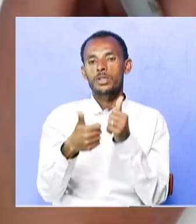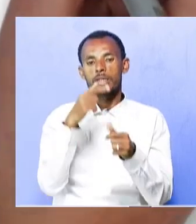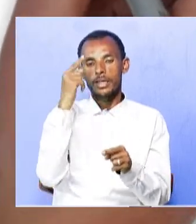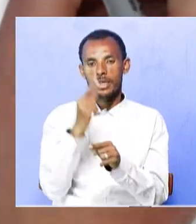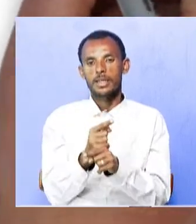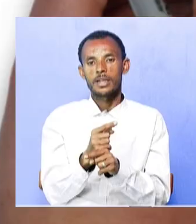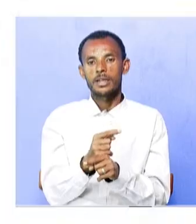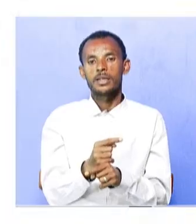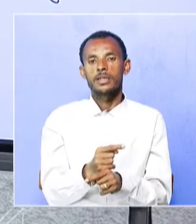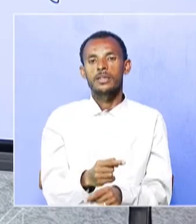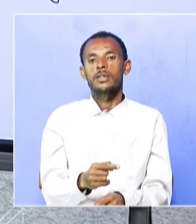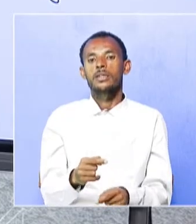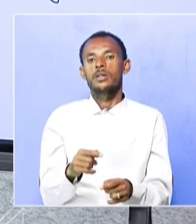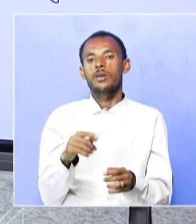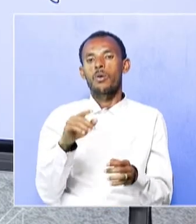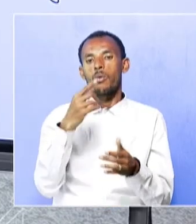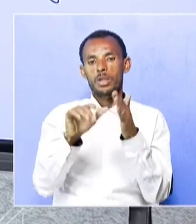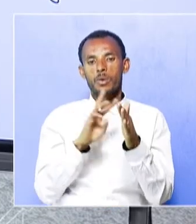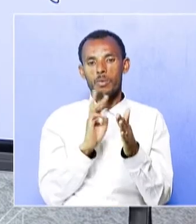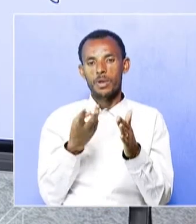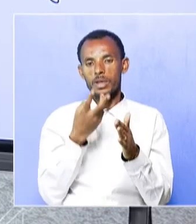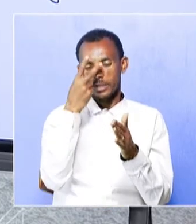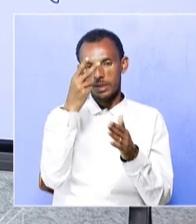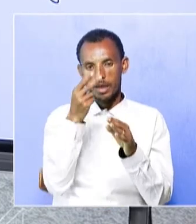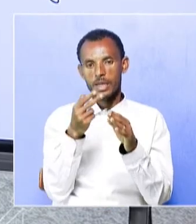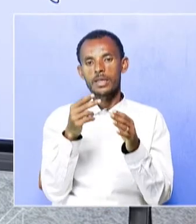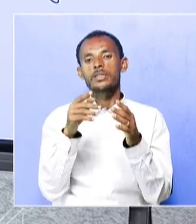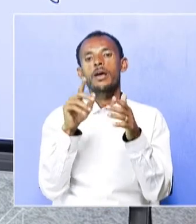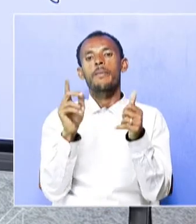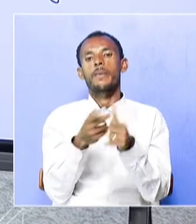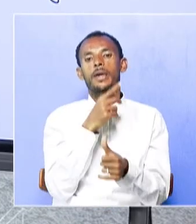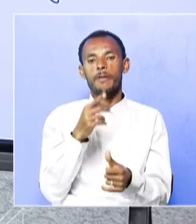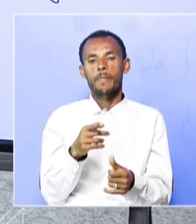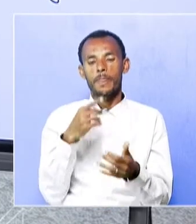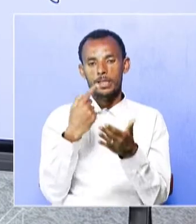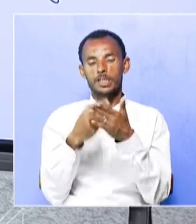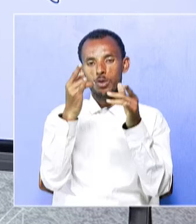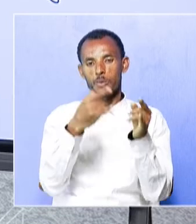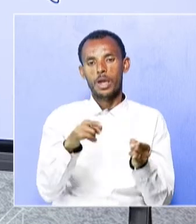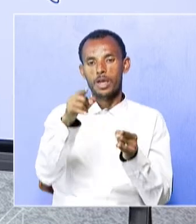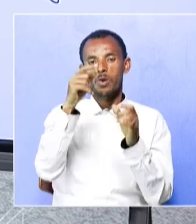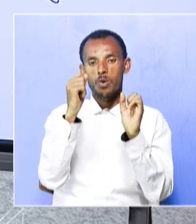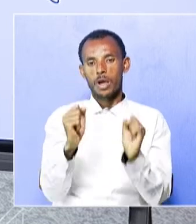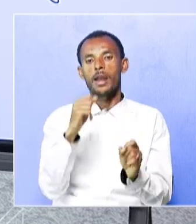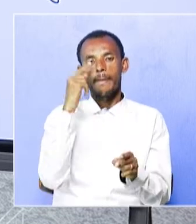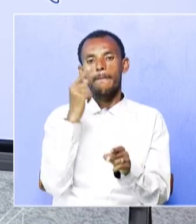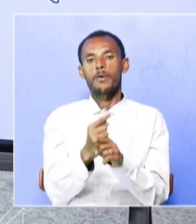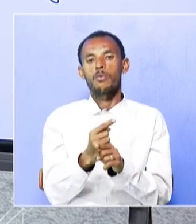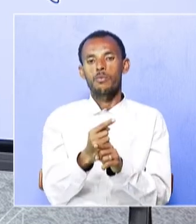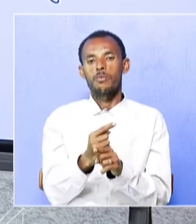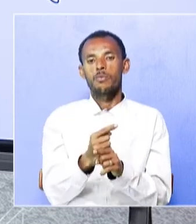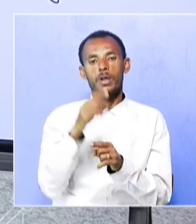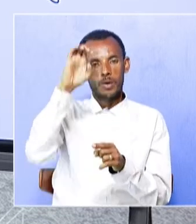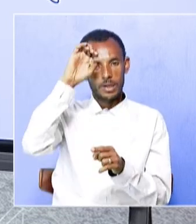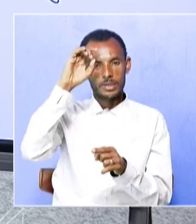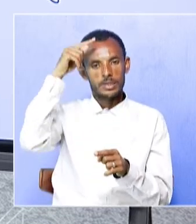as what we have already mentioned at the beginning, right? This way you can prove Euclid's